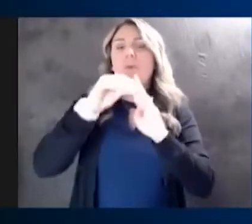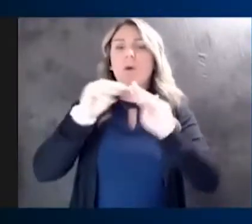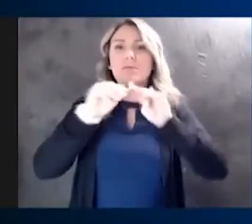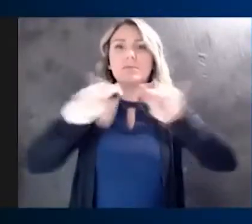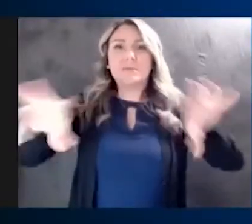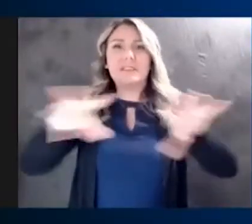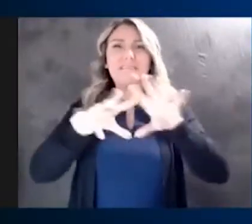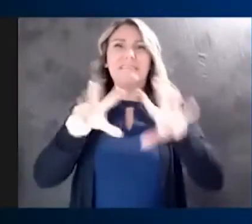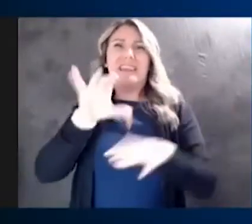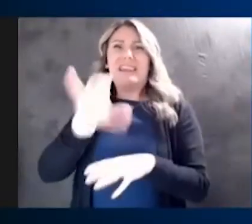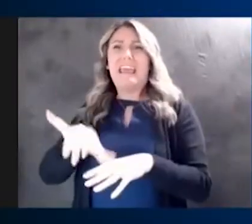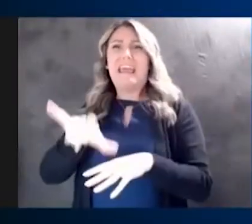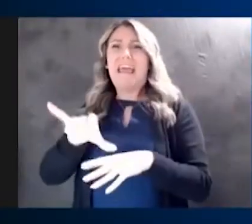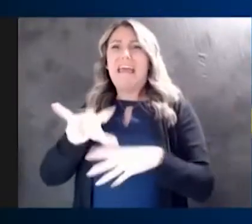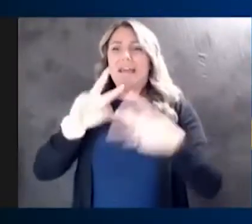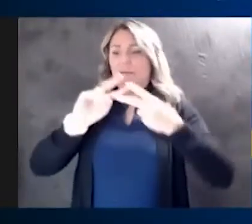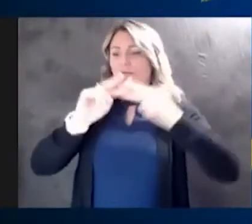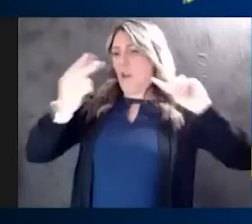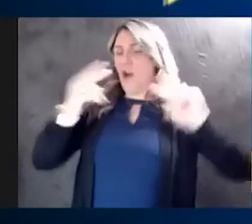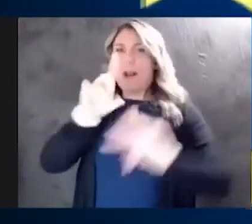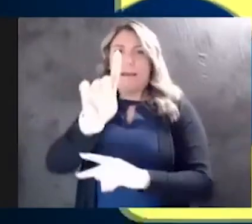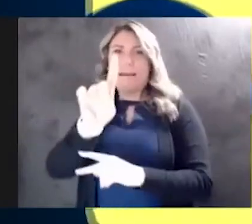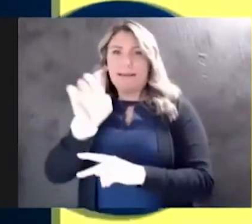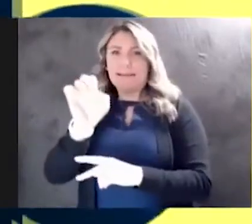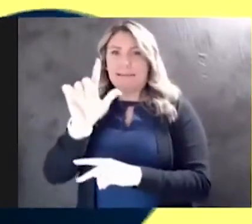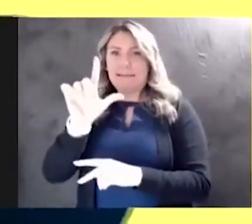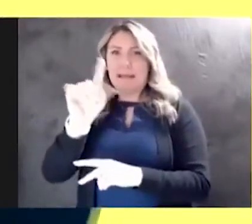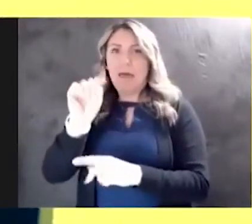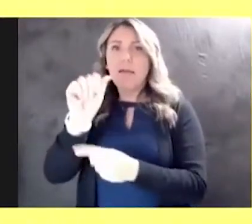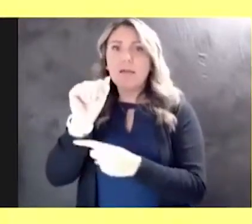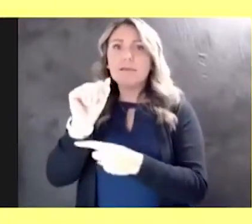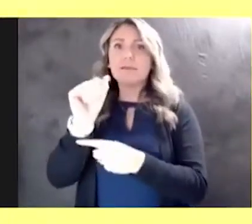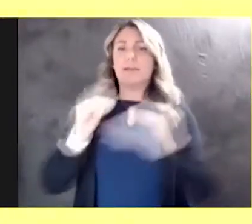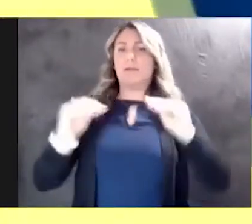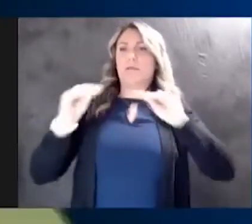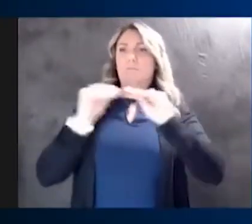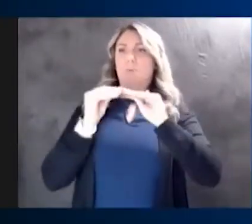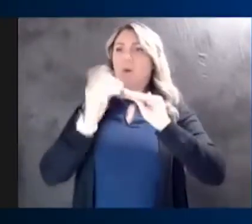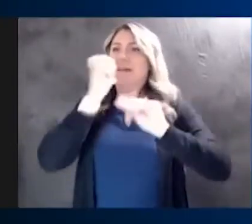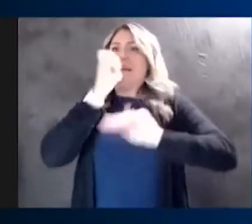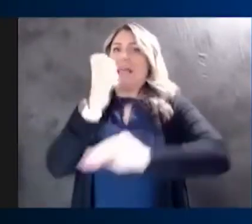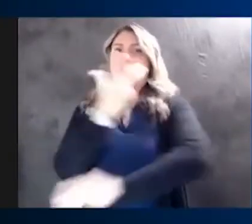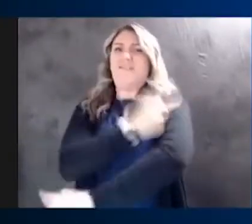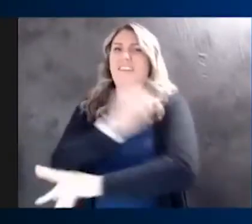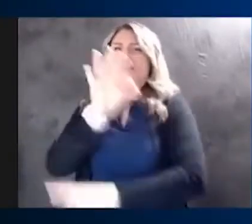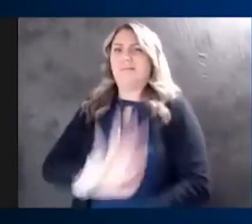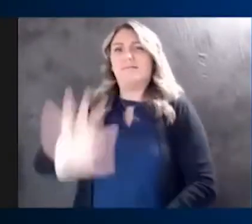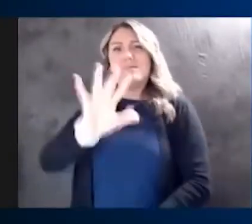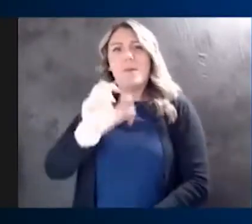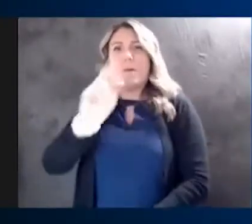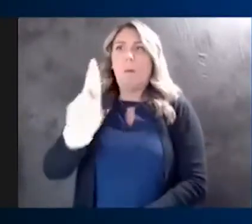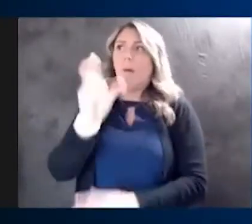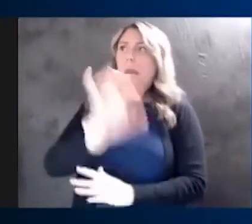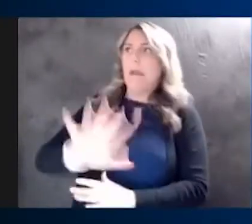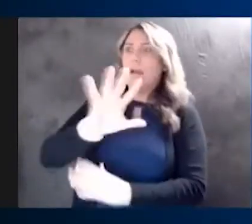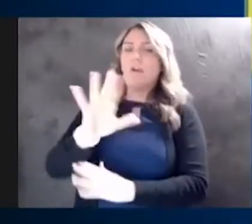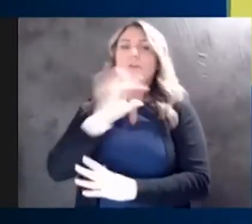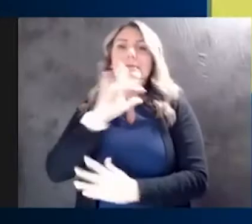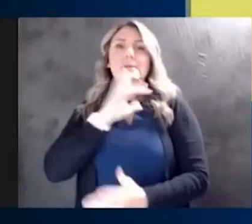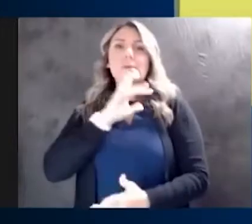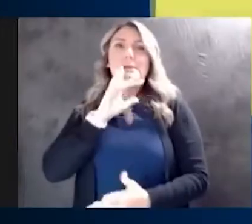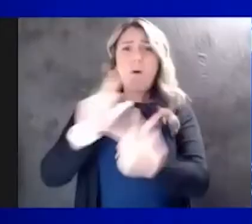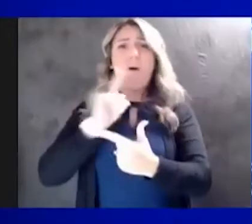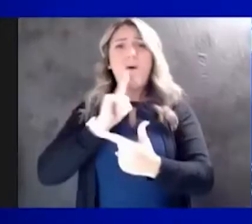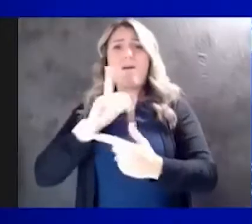variant, especially even much more in those unvaccinated areas or those areas where there is lower vaccine